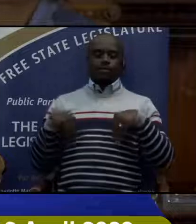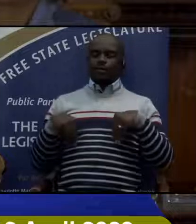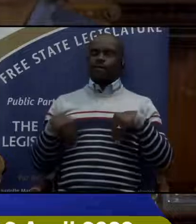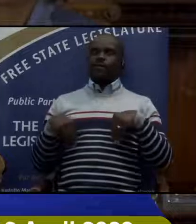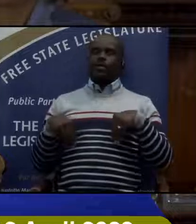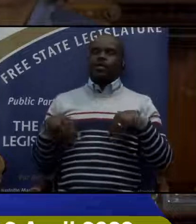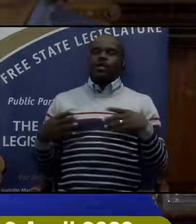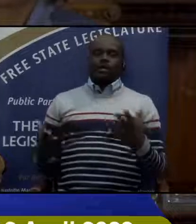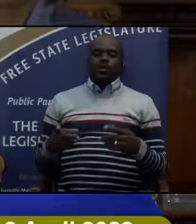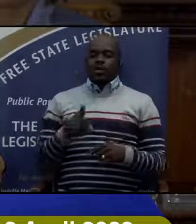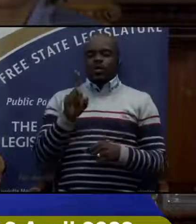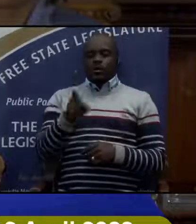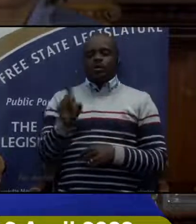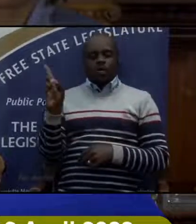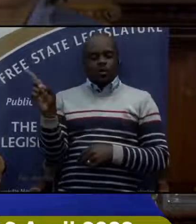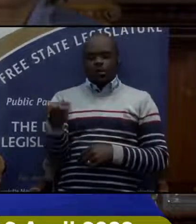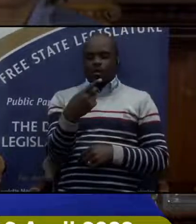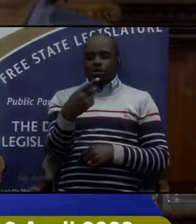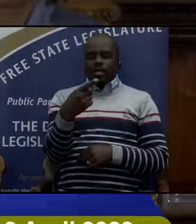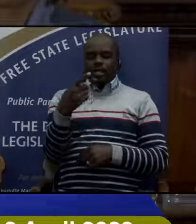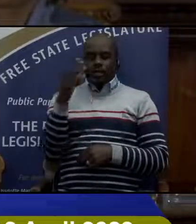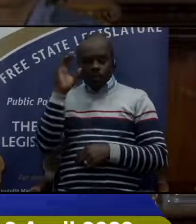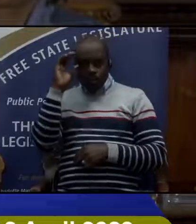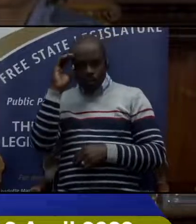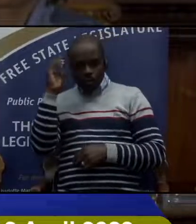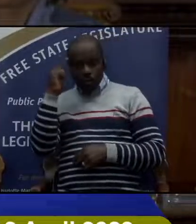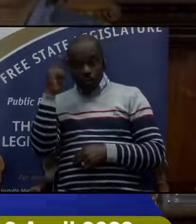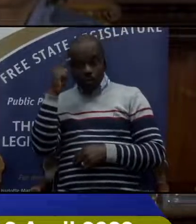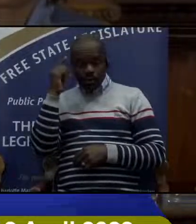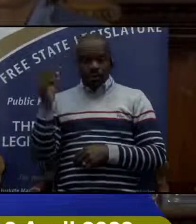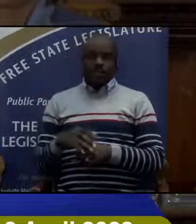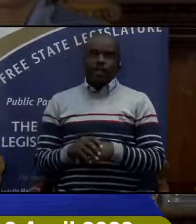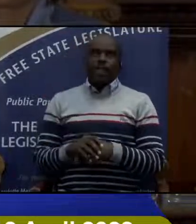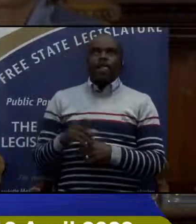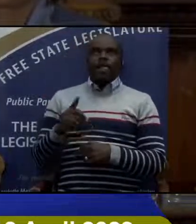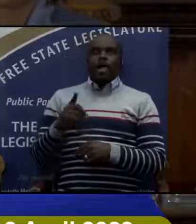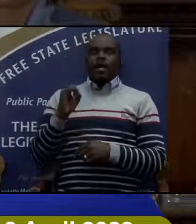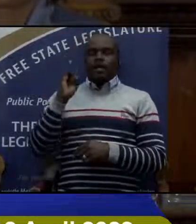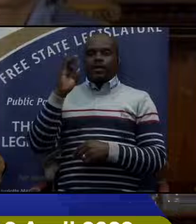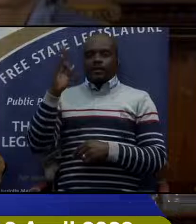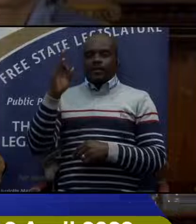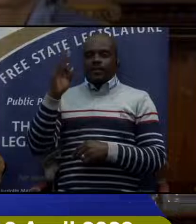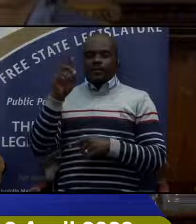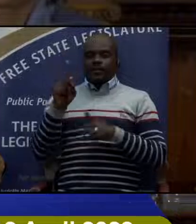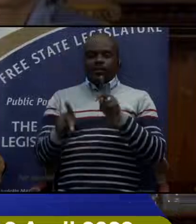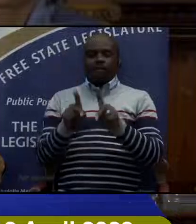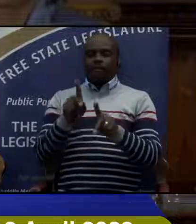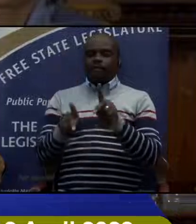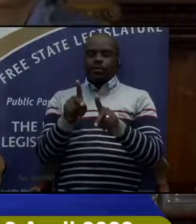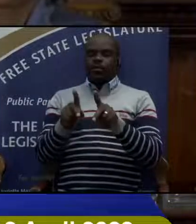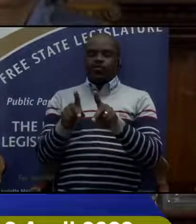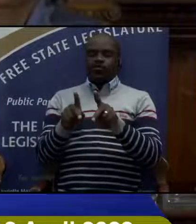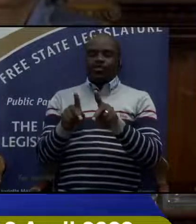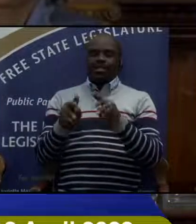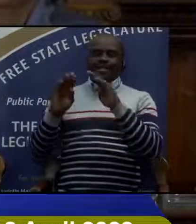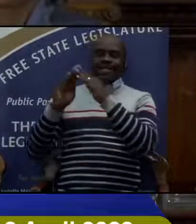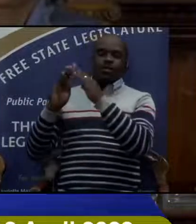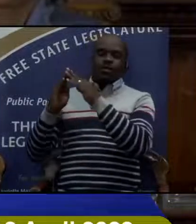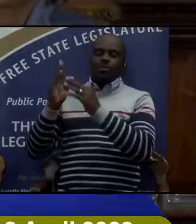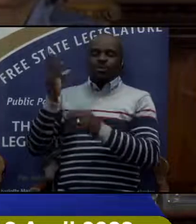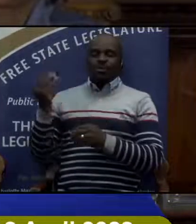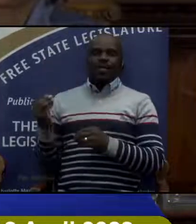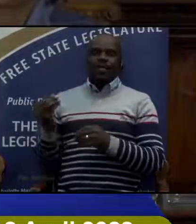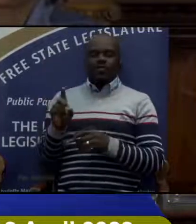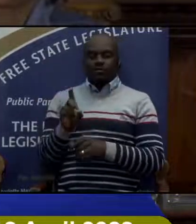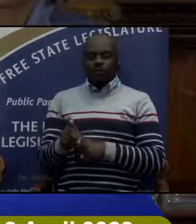In an attempt to resolve socio-economic and political challenges that confront young people we must first ask